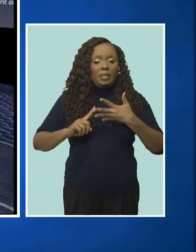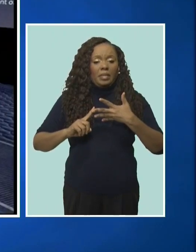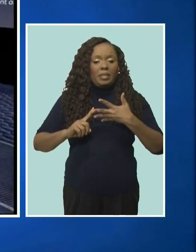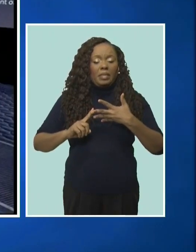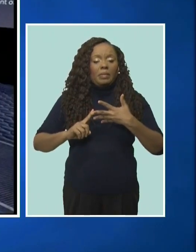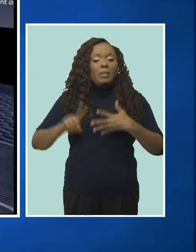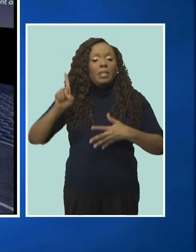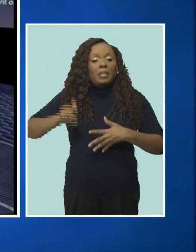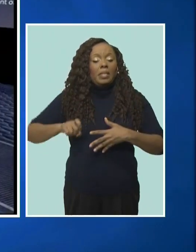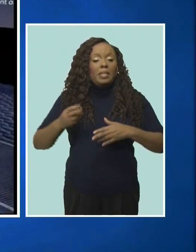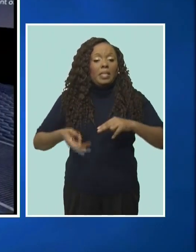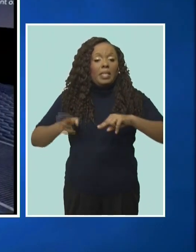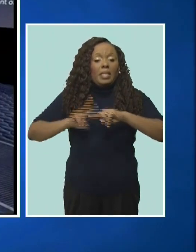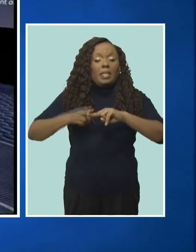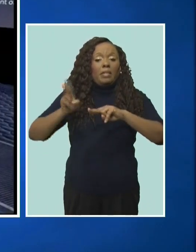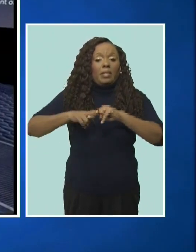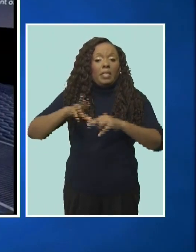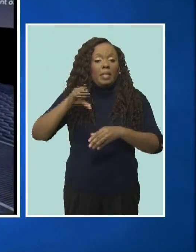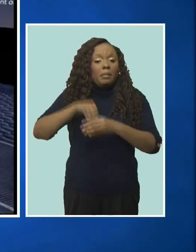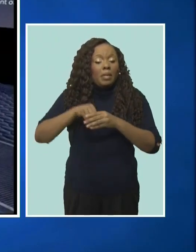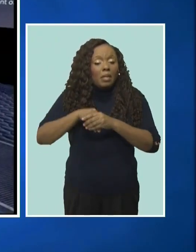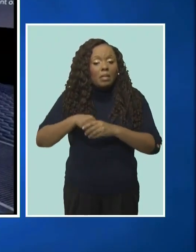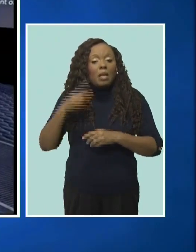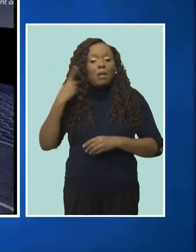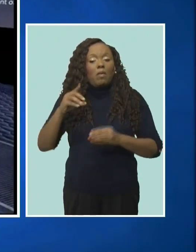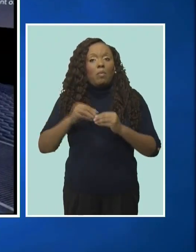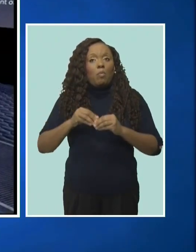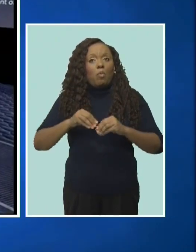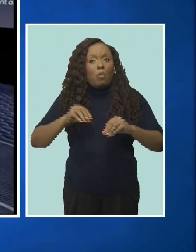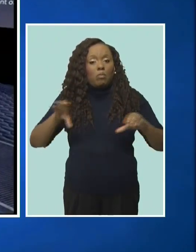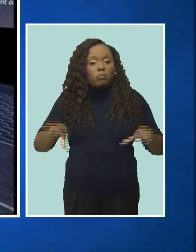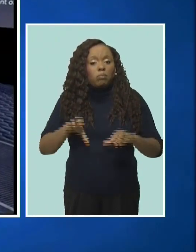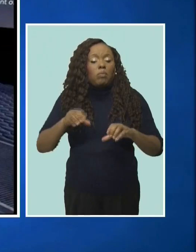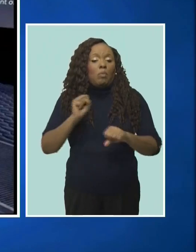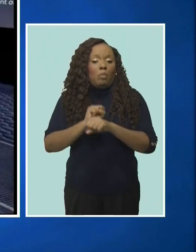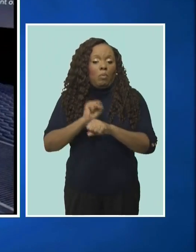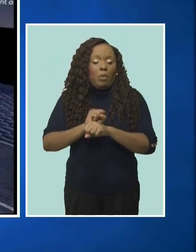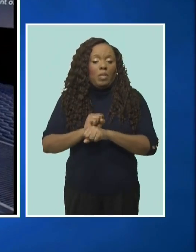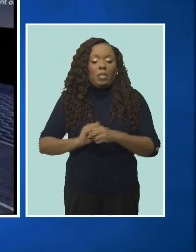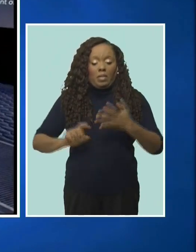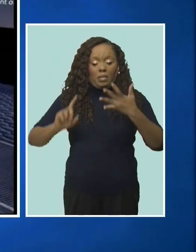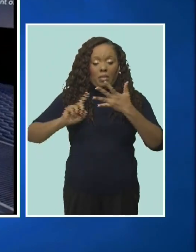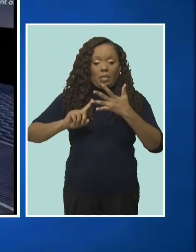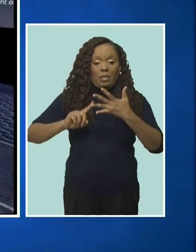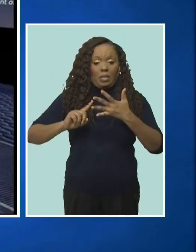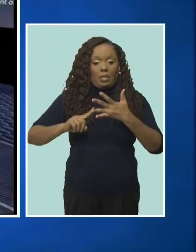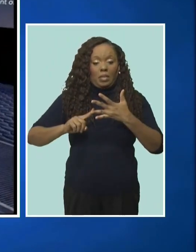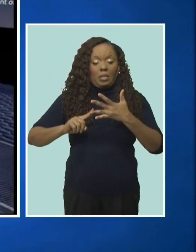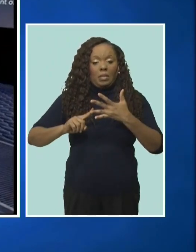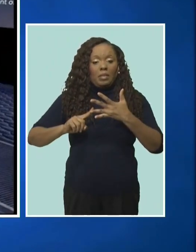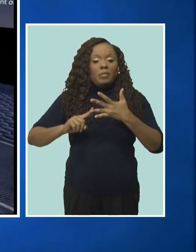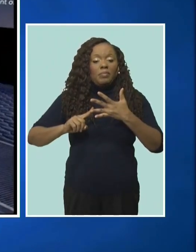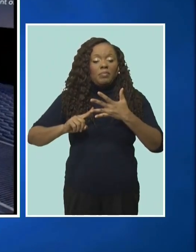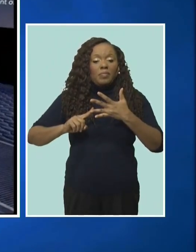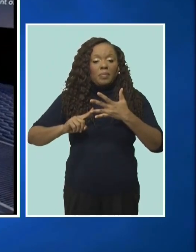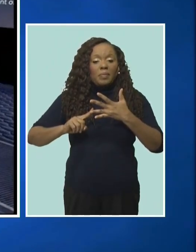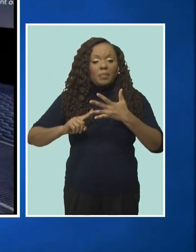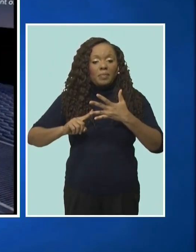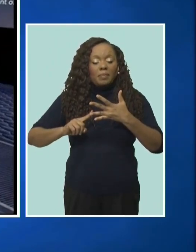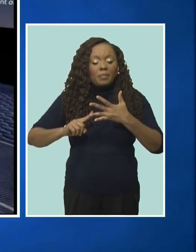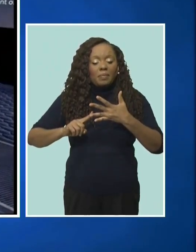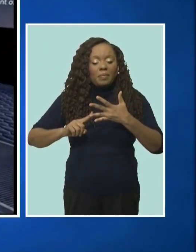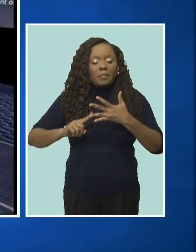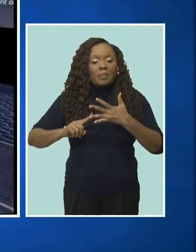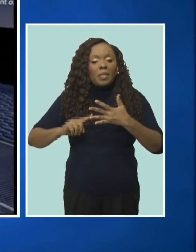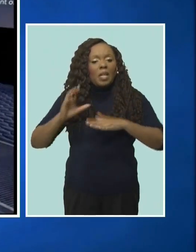increase investment to address productivity. Third, the Caribbean's dependence on